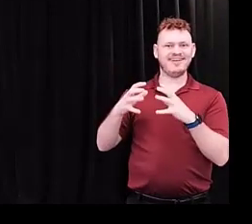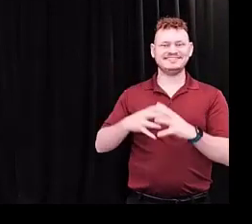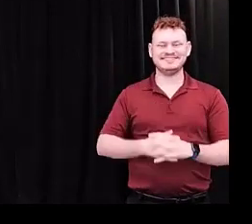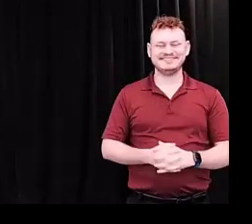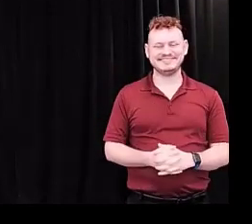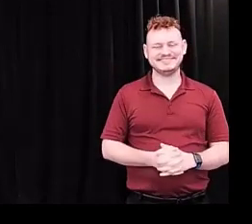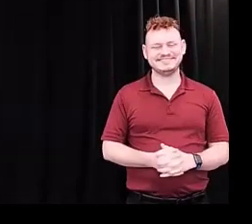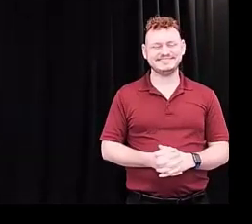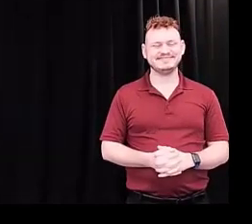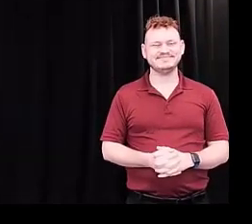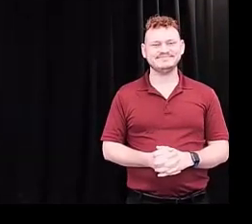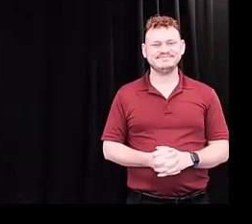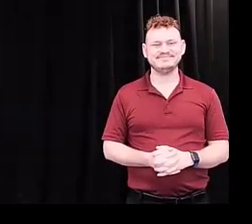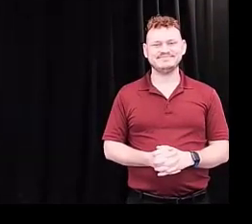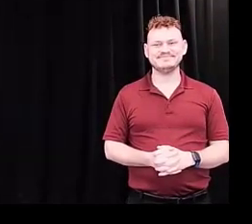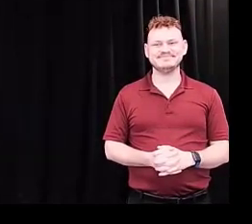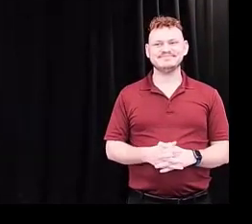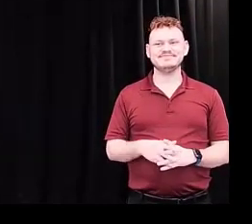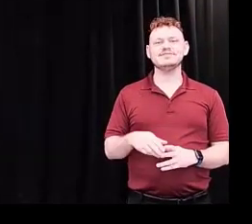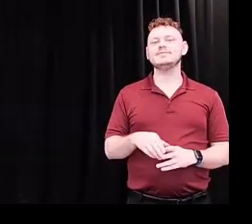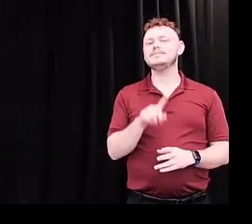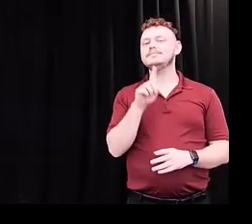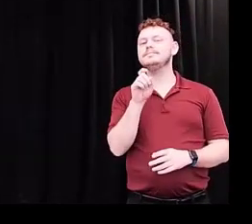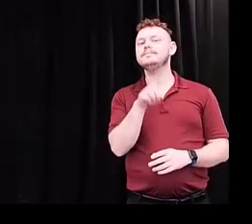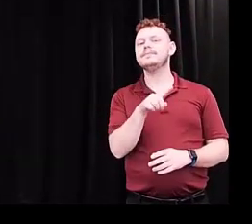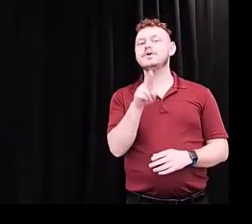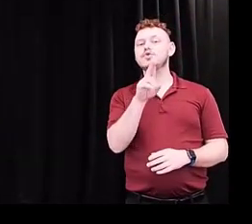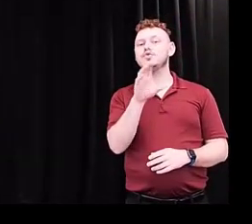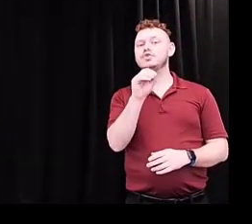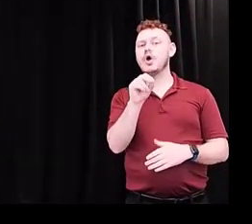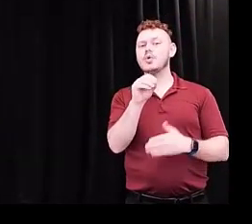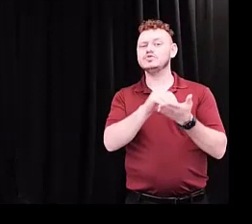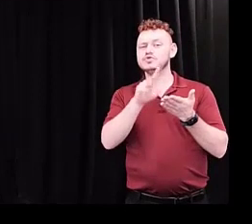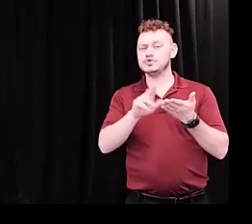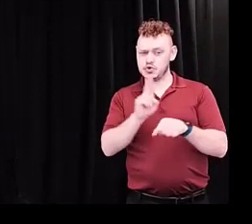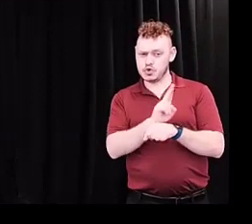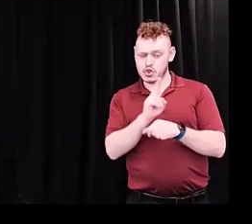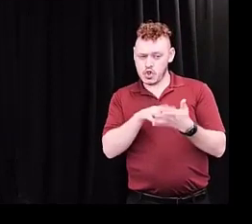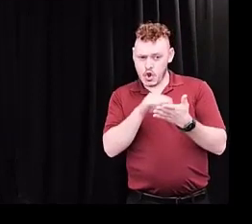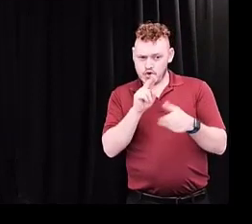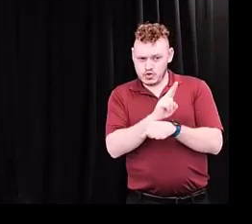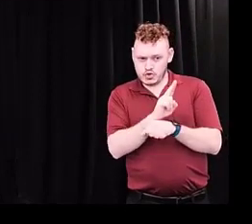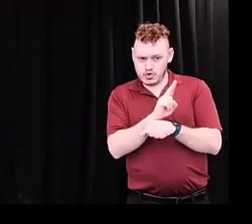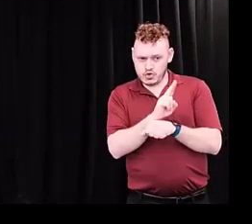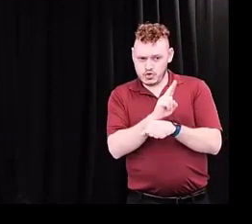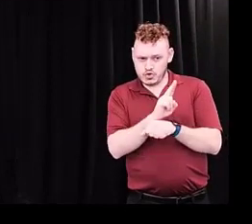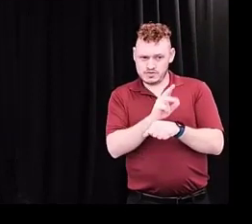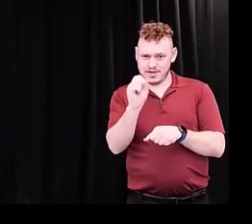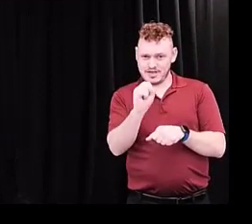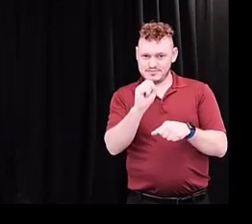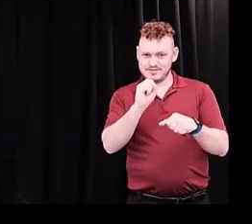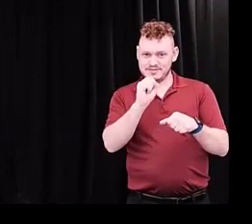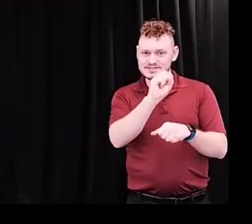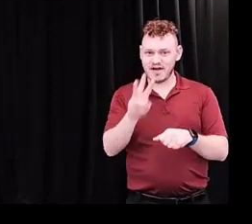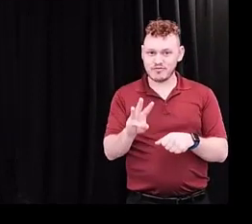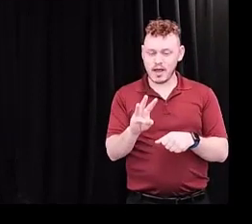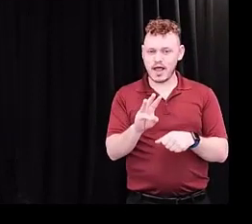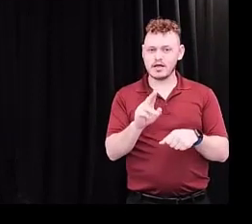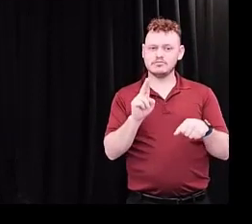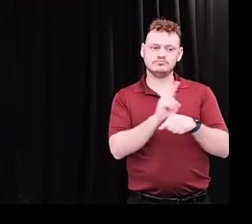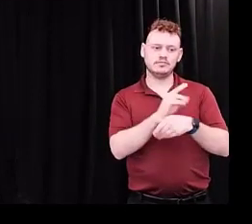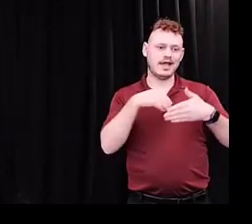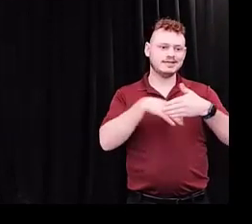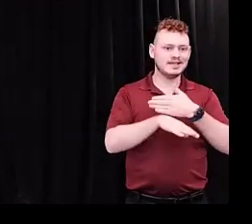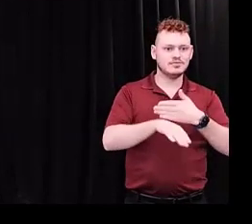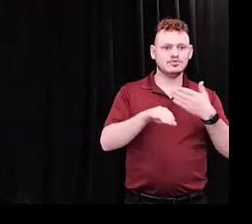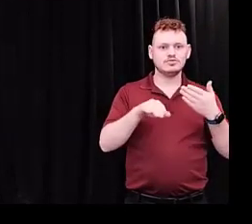good. Are UCO students learning to use Microsoft software to create accessible documents? In particular, they're thinking about all the research papers